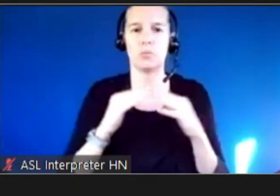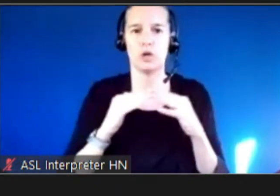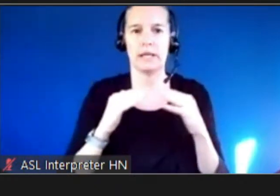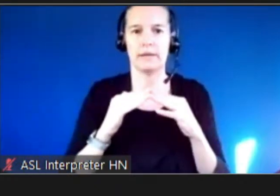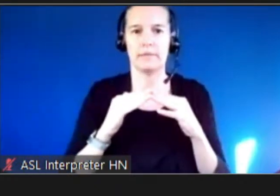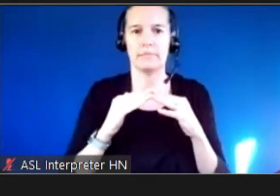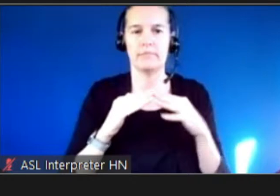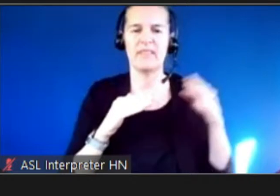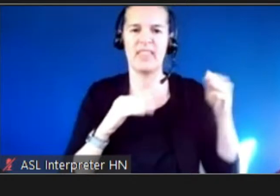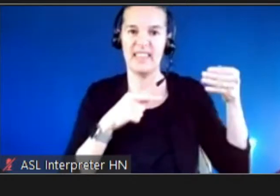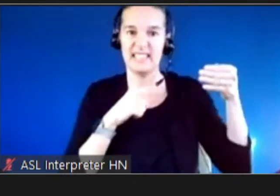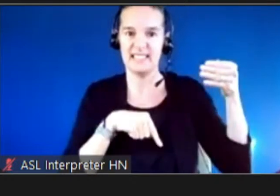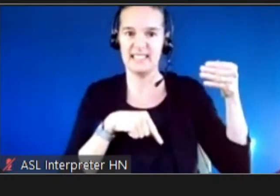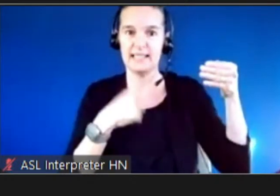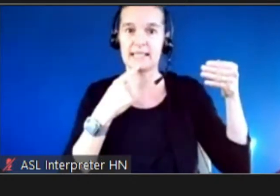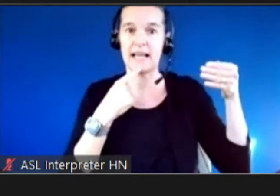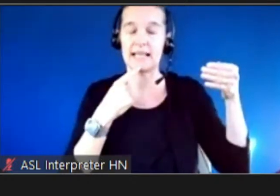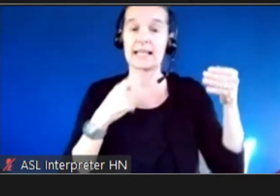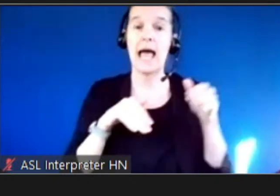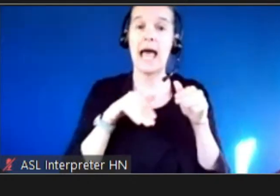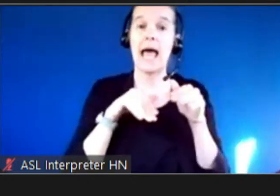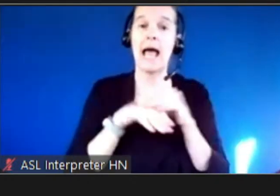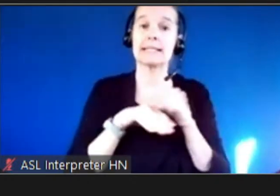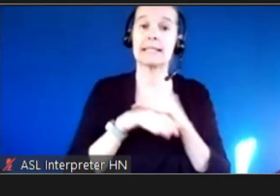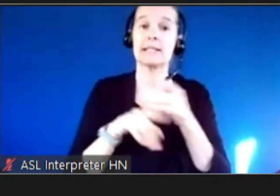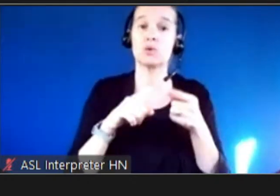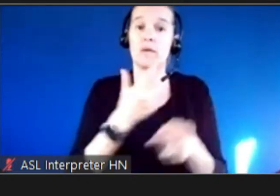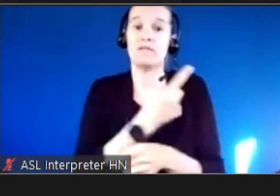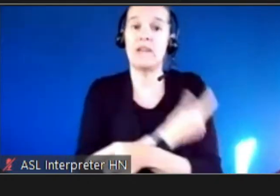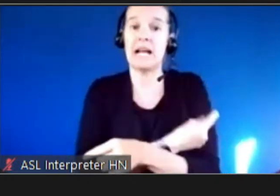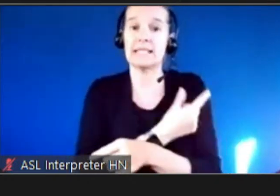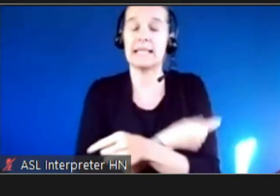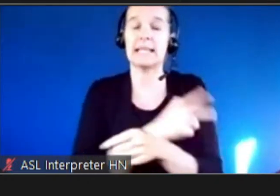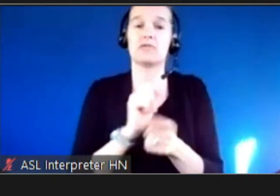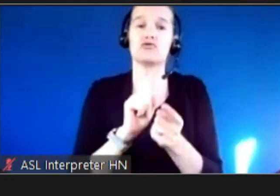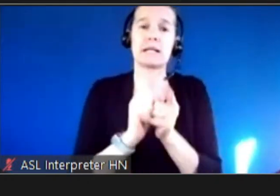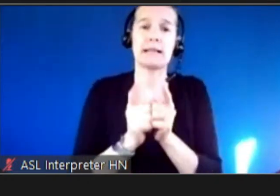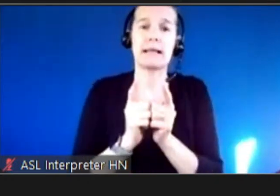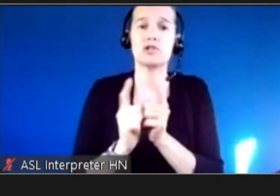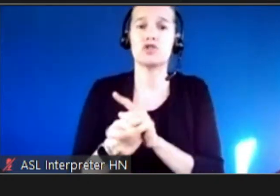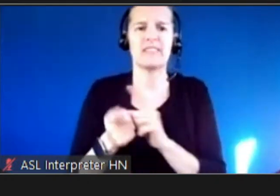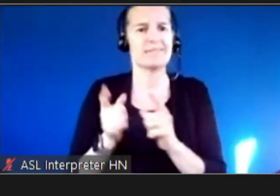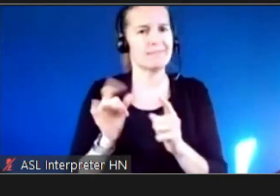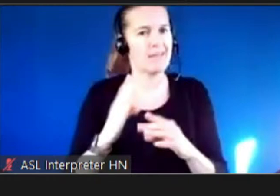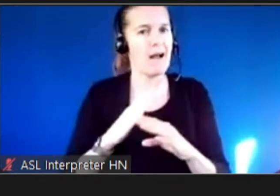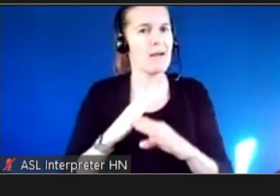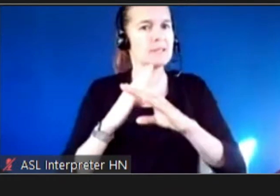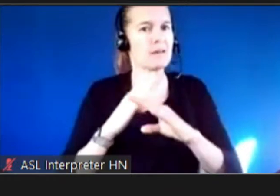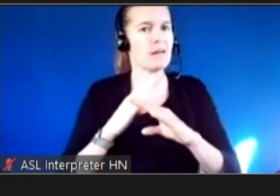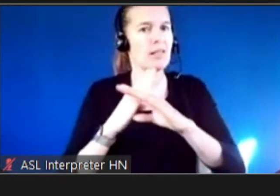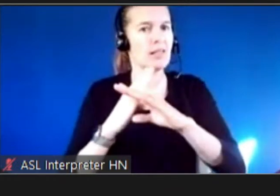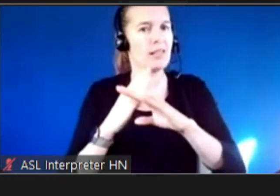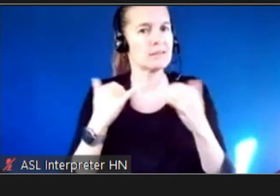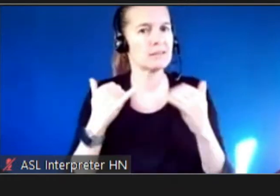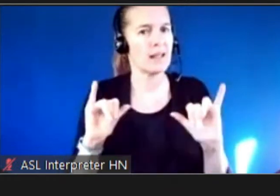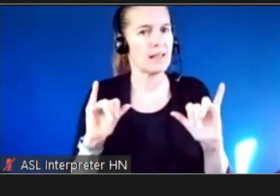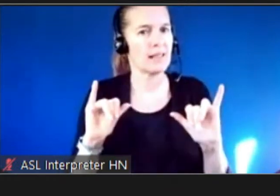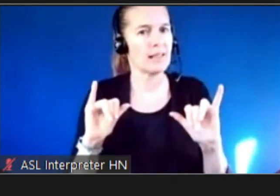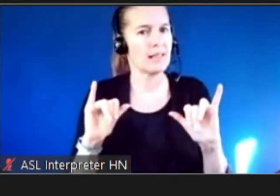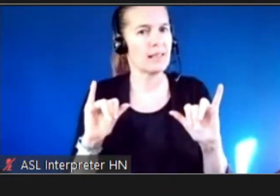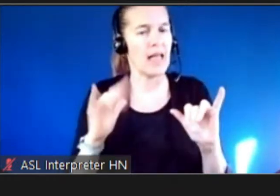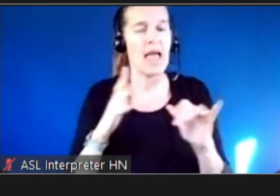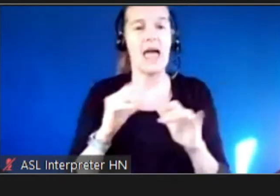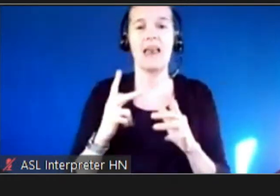access to vaccines and translated vaccine information remains an obstacle. And that vaccine